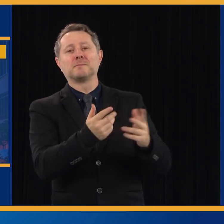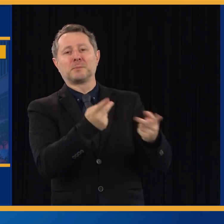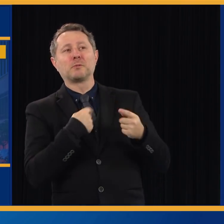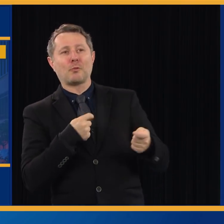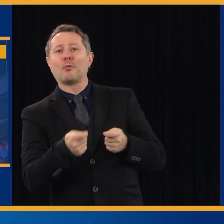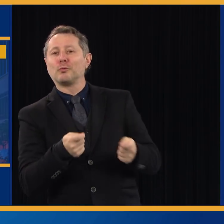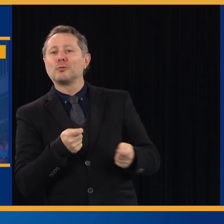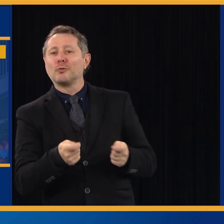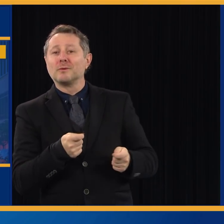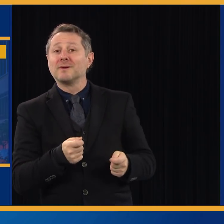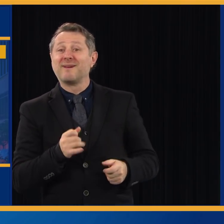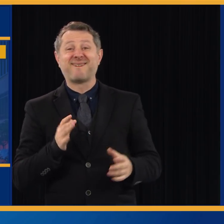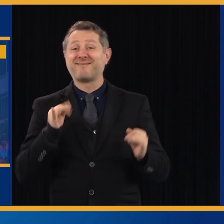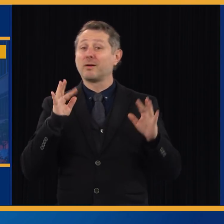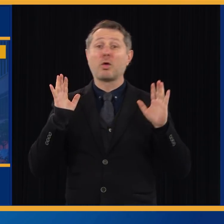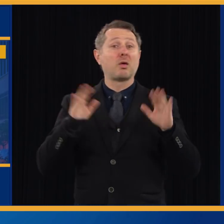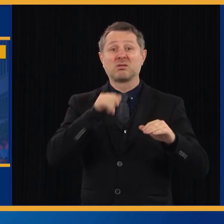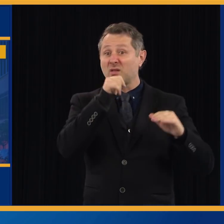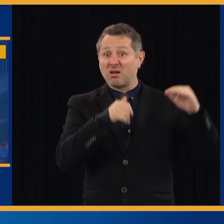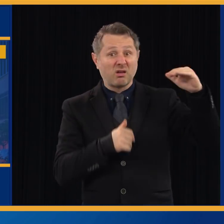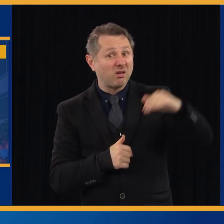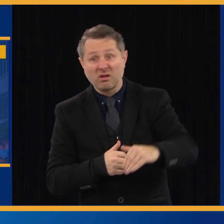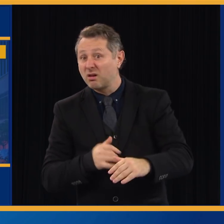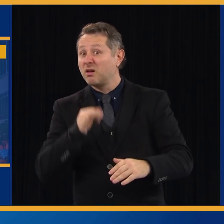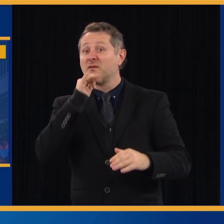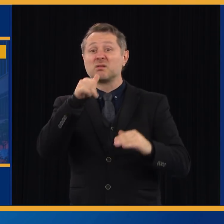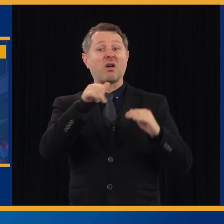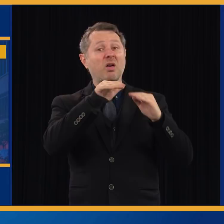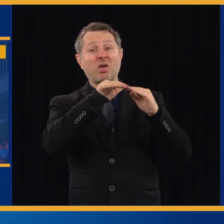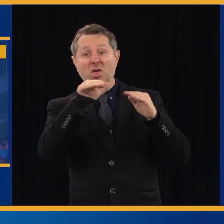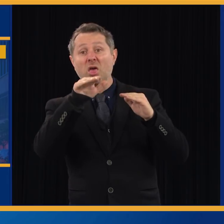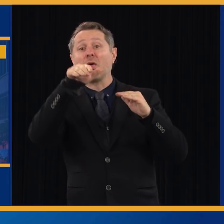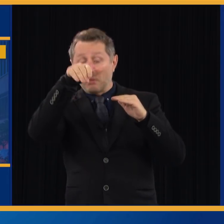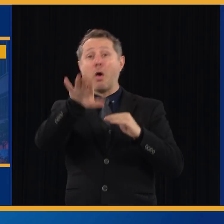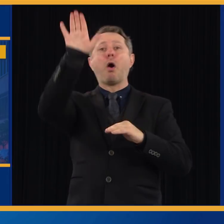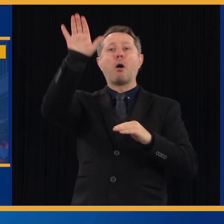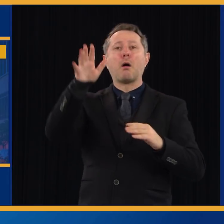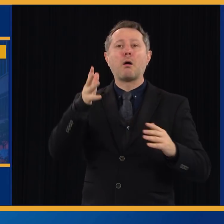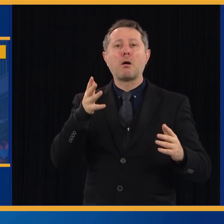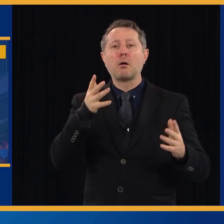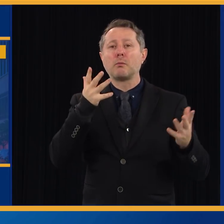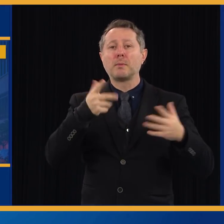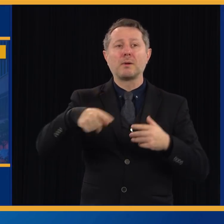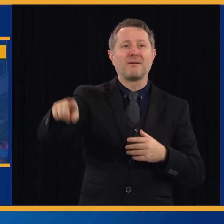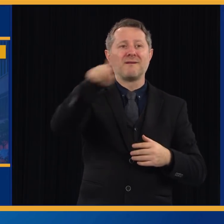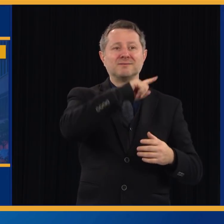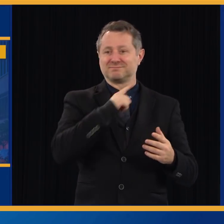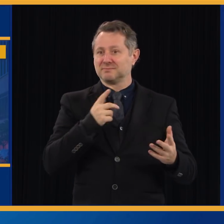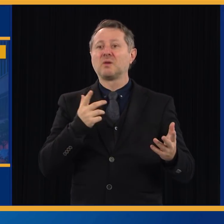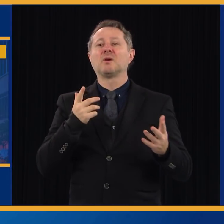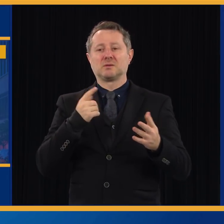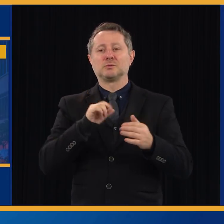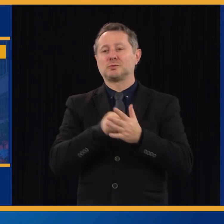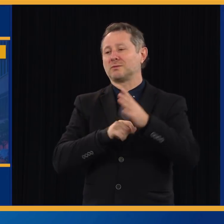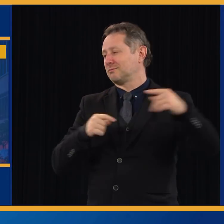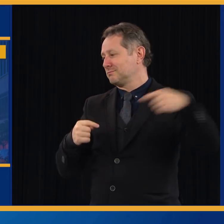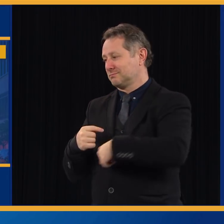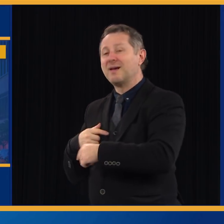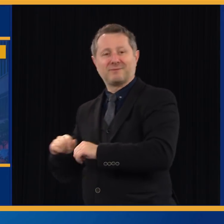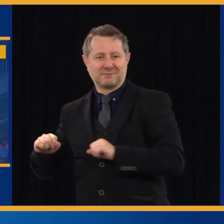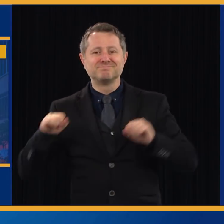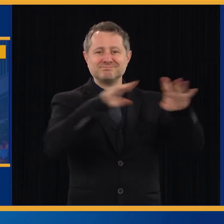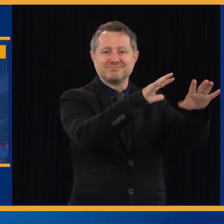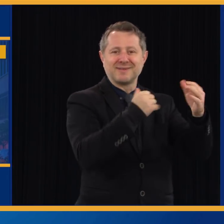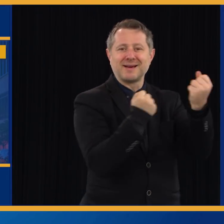it's not a descent and it's an ascent anywhere in the state, the rest of the state will be there. And part